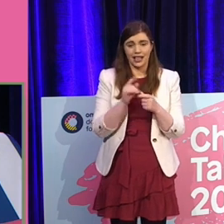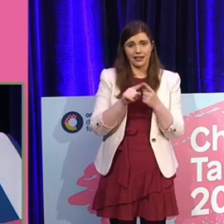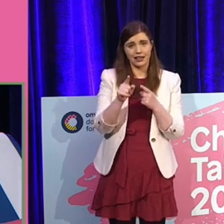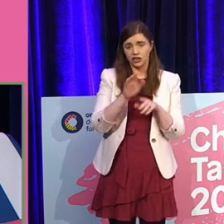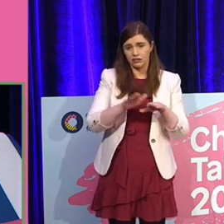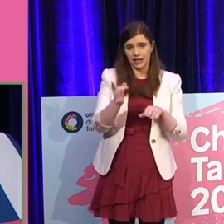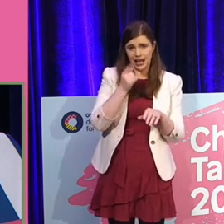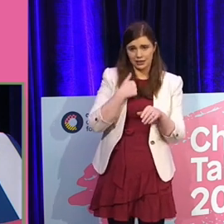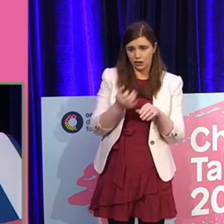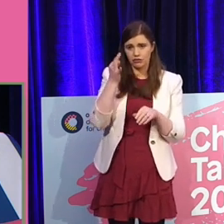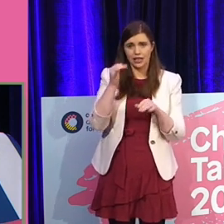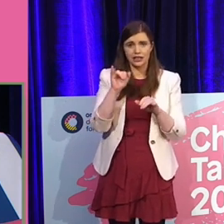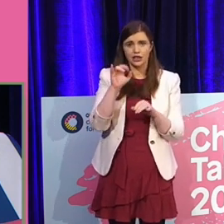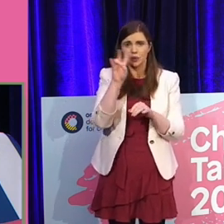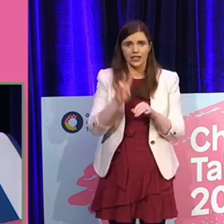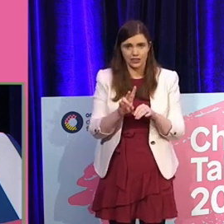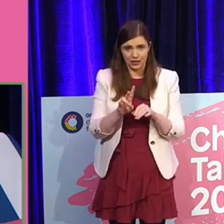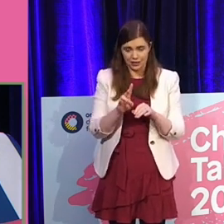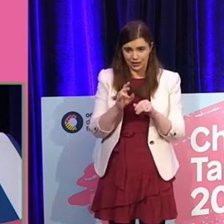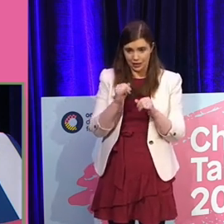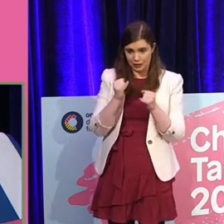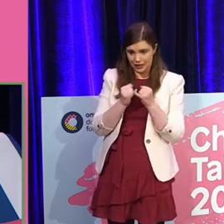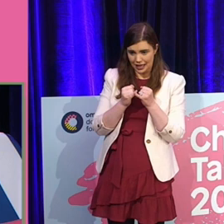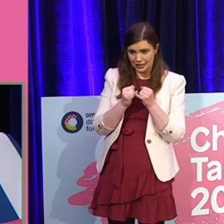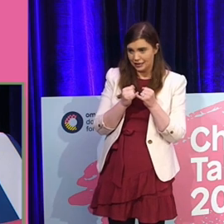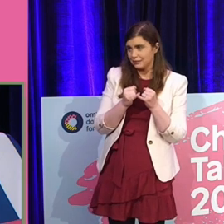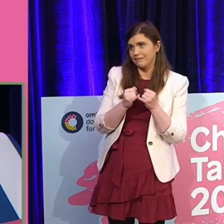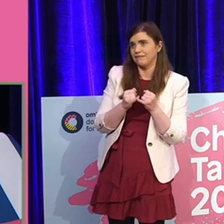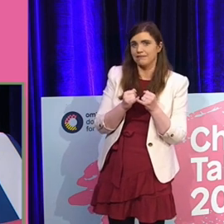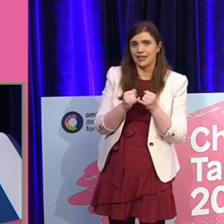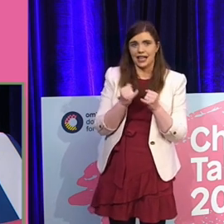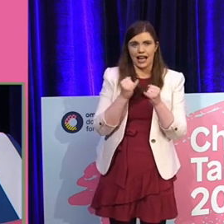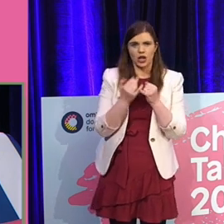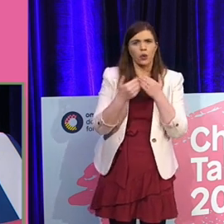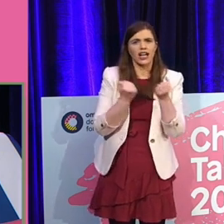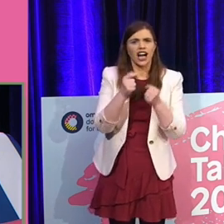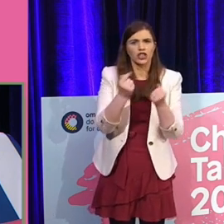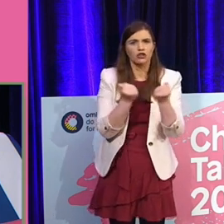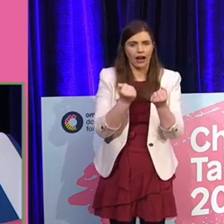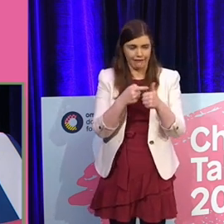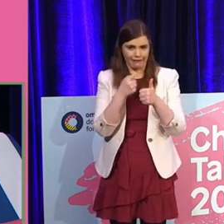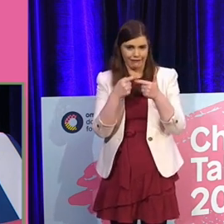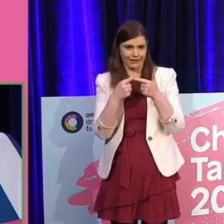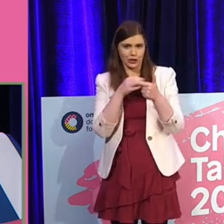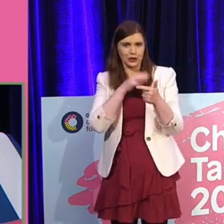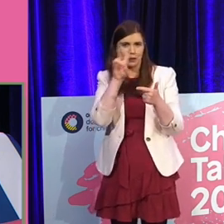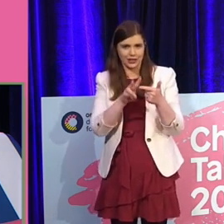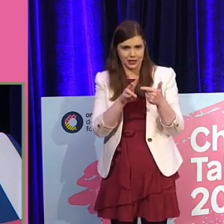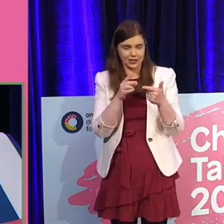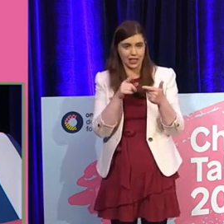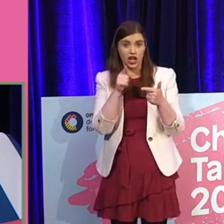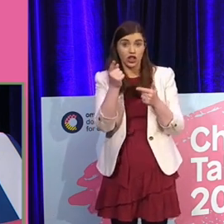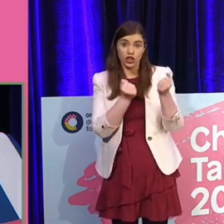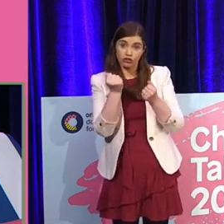great questions. It was like prime time, really investigative journalism, you know, like, what car do you drive? You know, is your